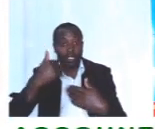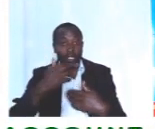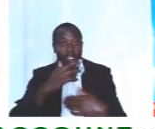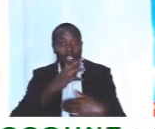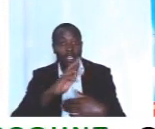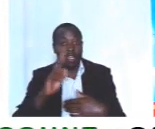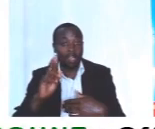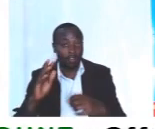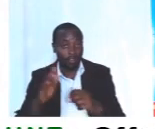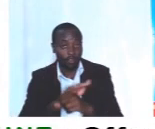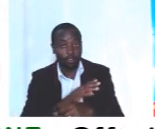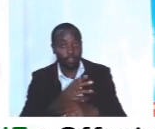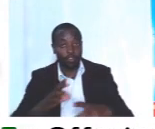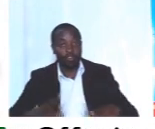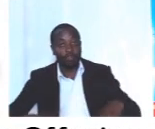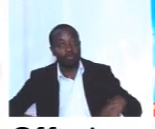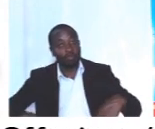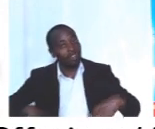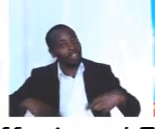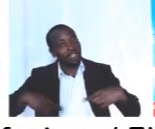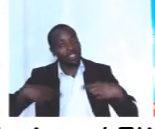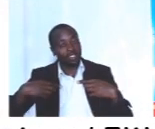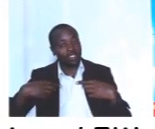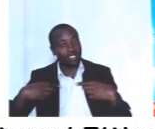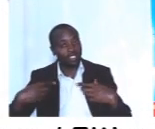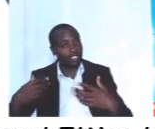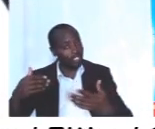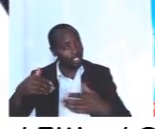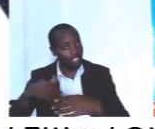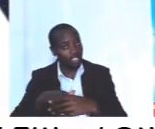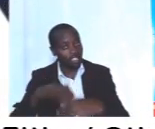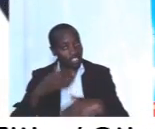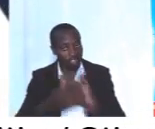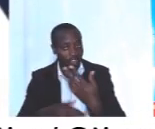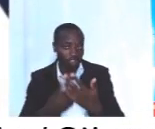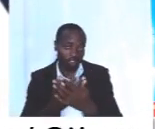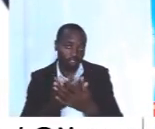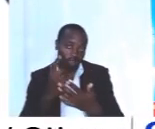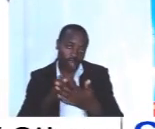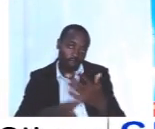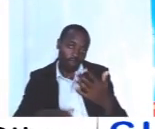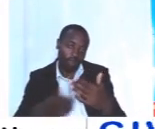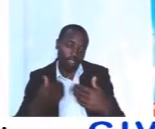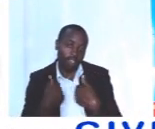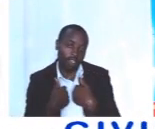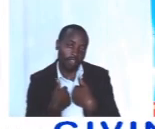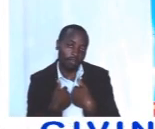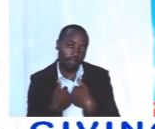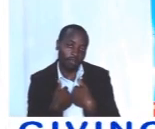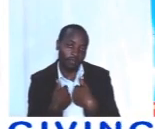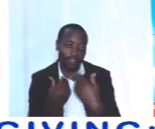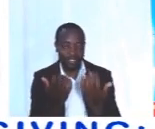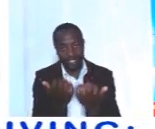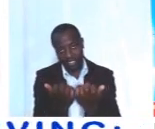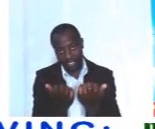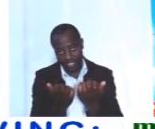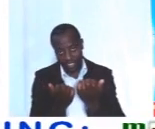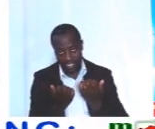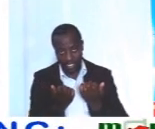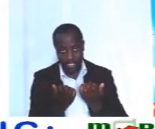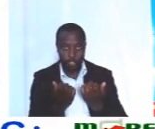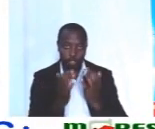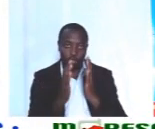pride. So now, in the midst of the storm that we are all passing through, we need also to be praying